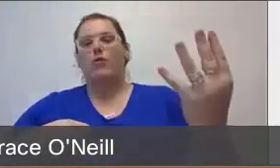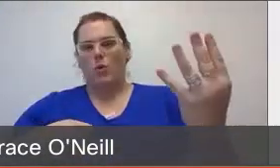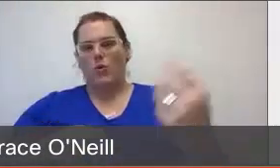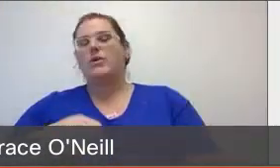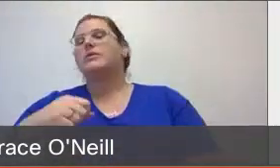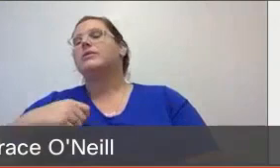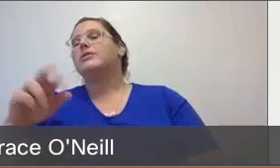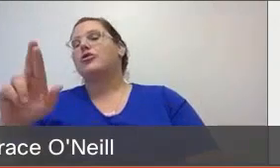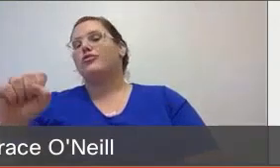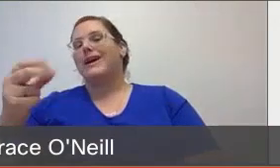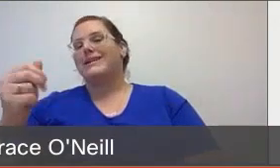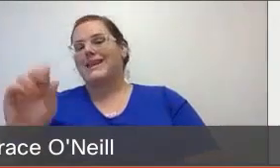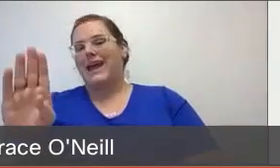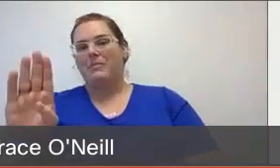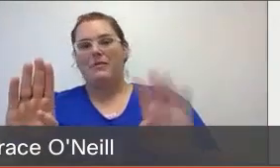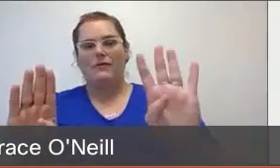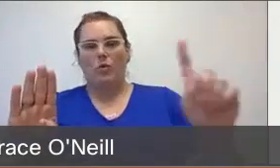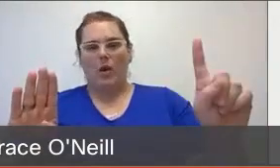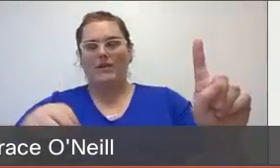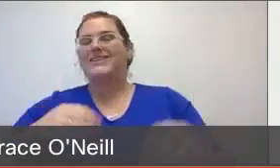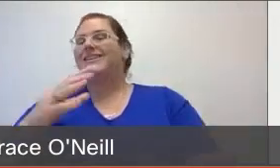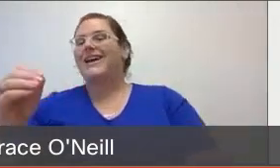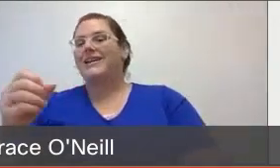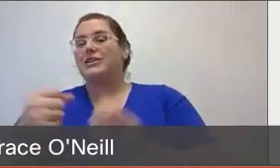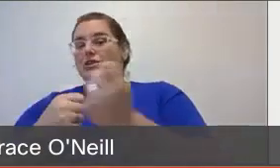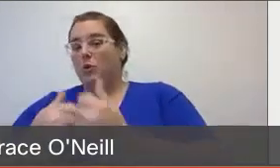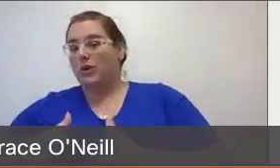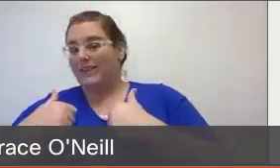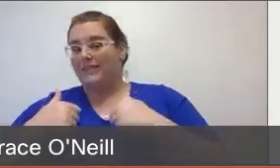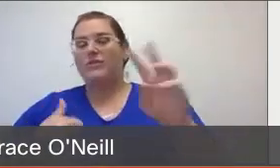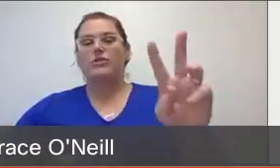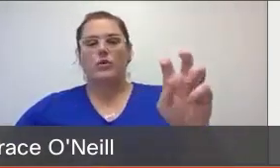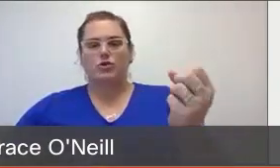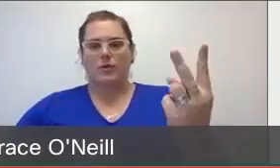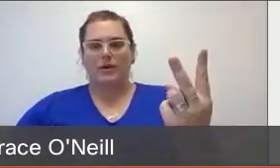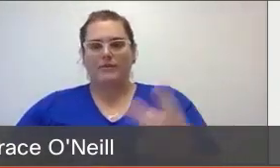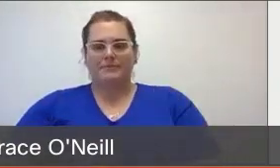residential habilitation, and 212 in supported living.